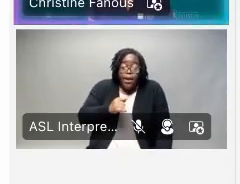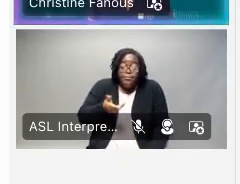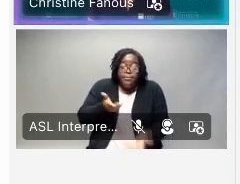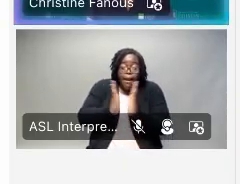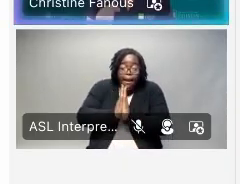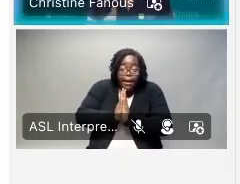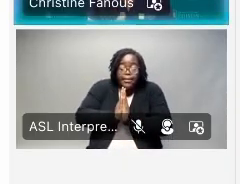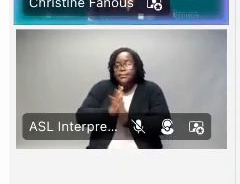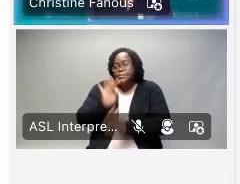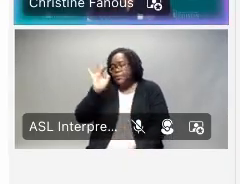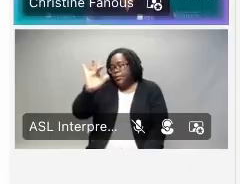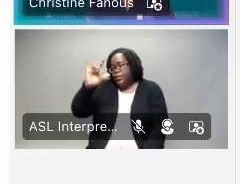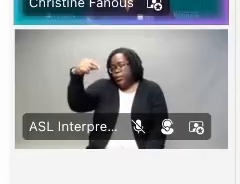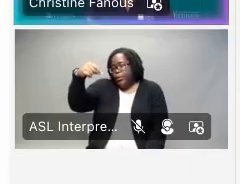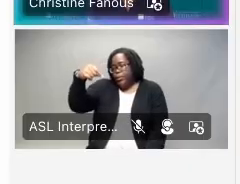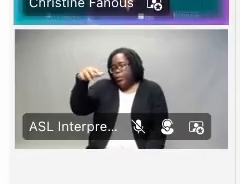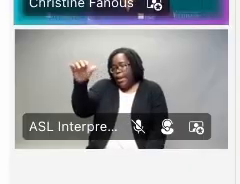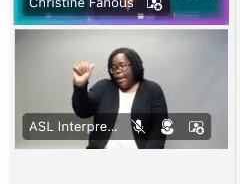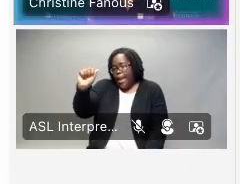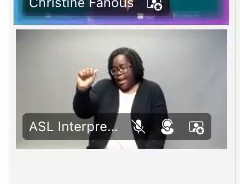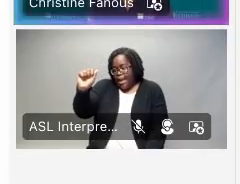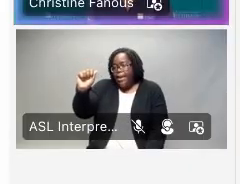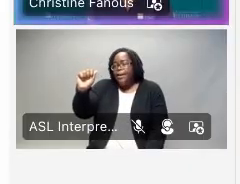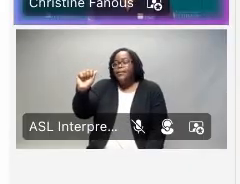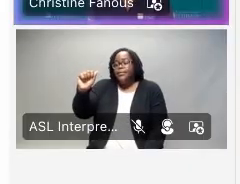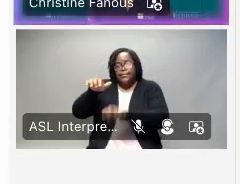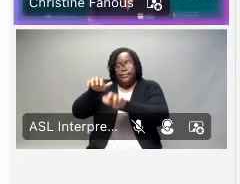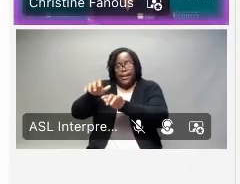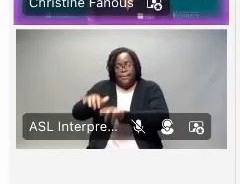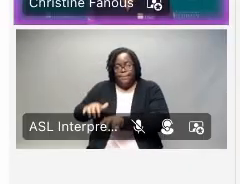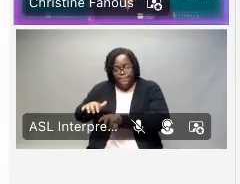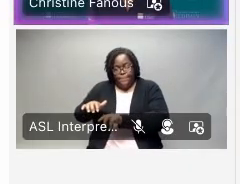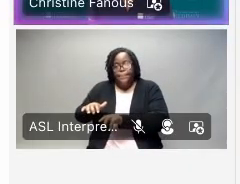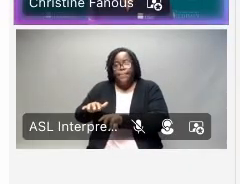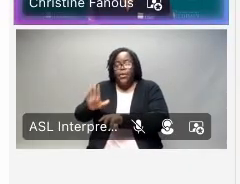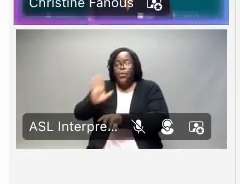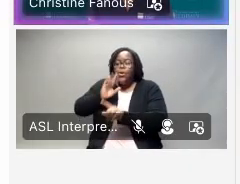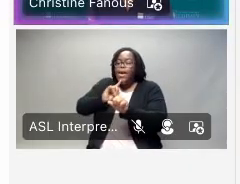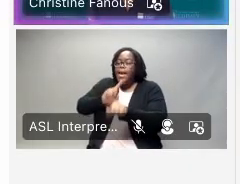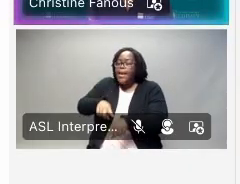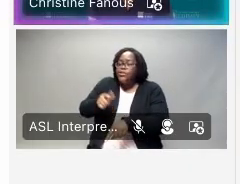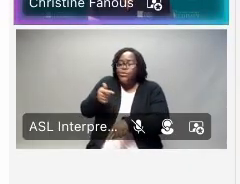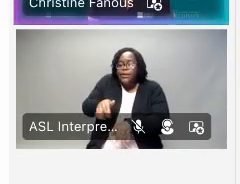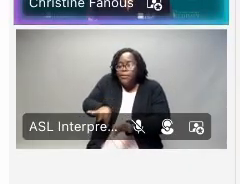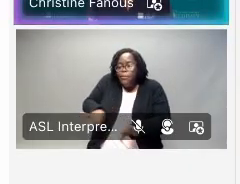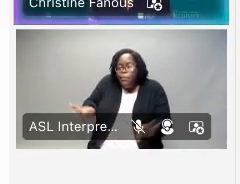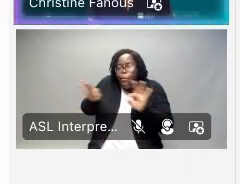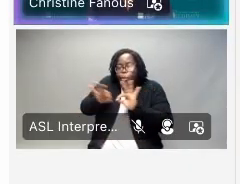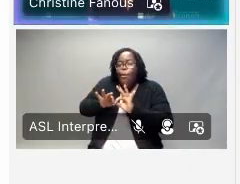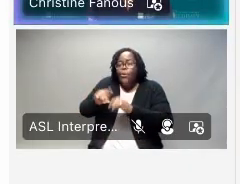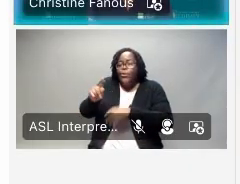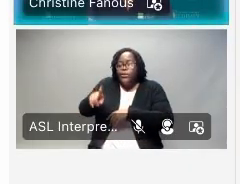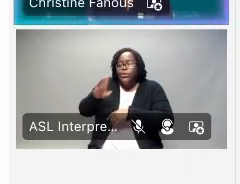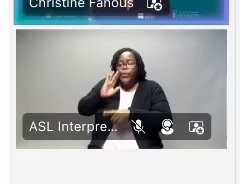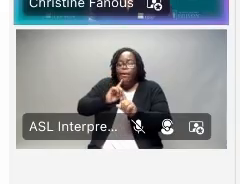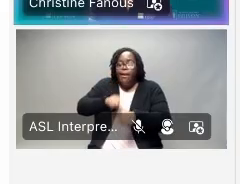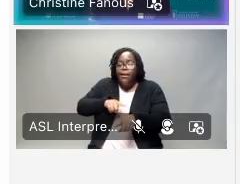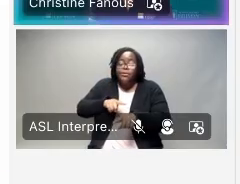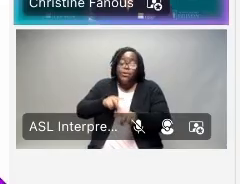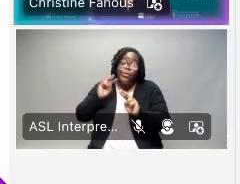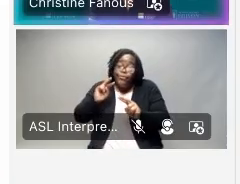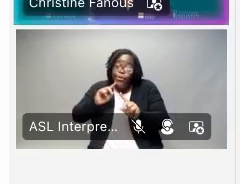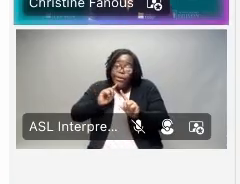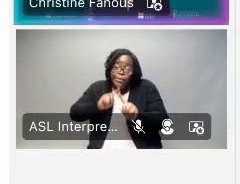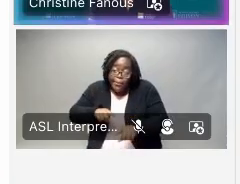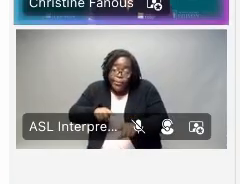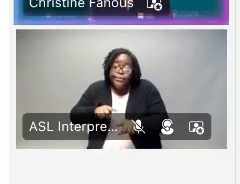Q&A icon and you can type in your question. We will be answering any relevant questions this evening, and we look forward to being able to answer your